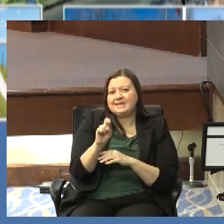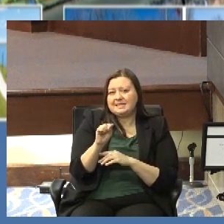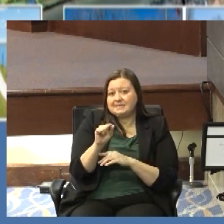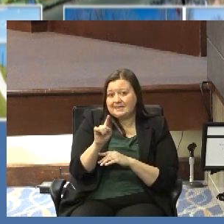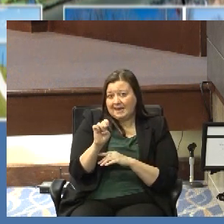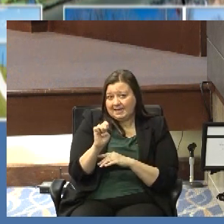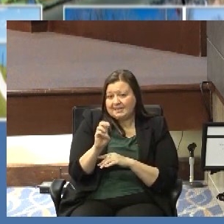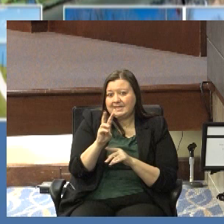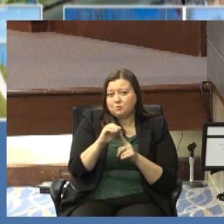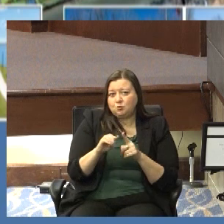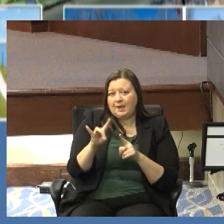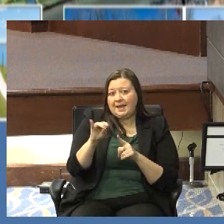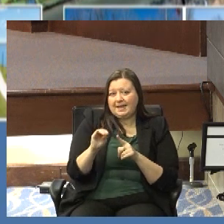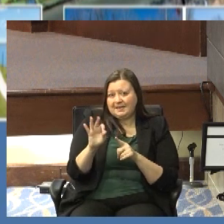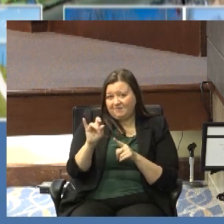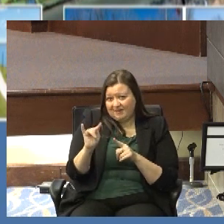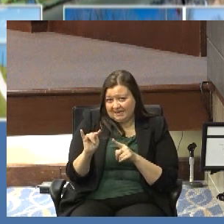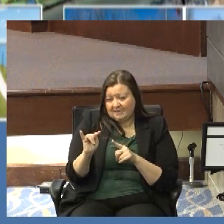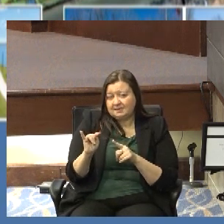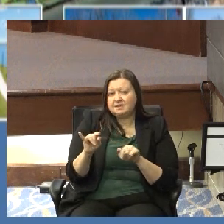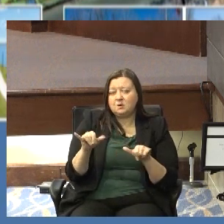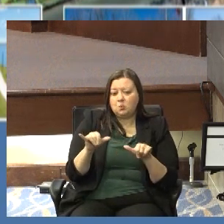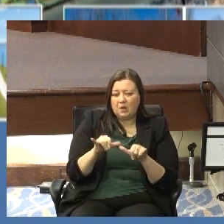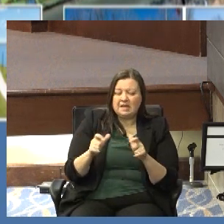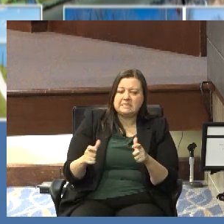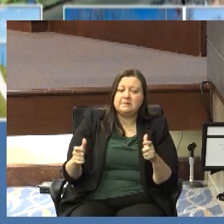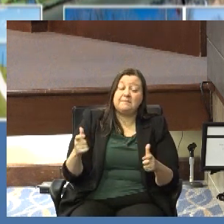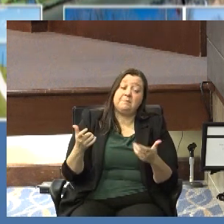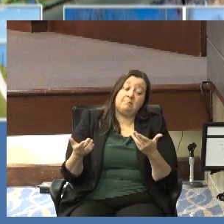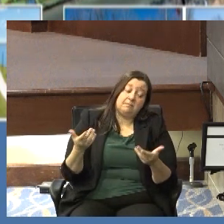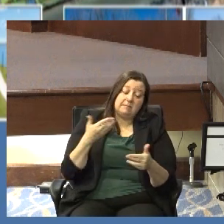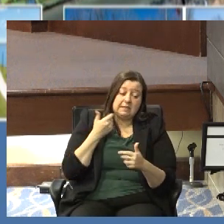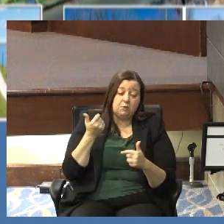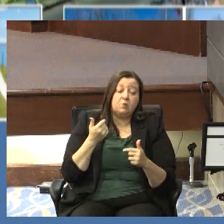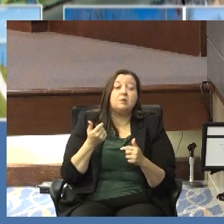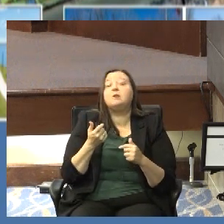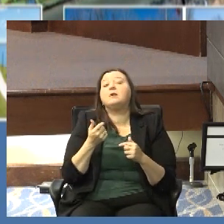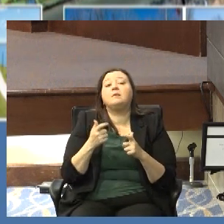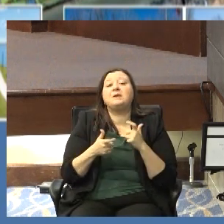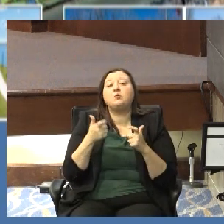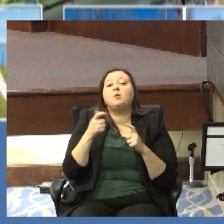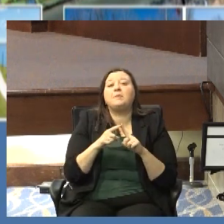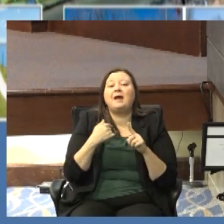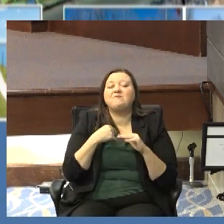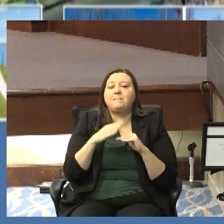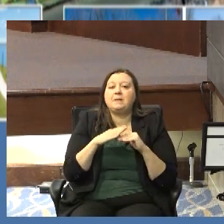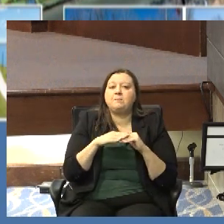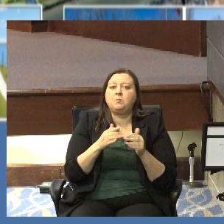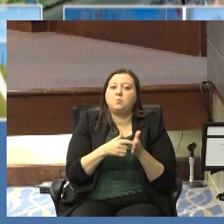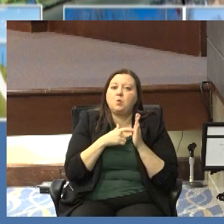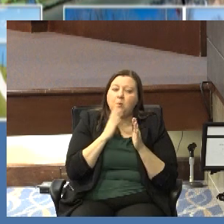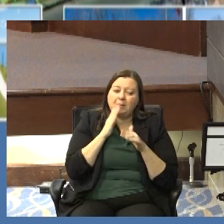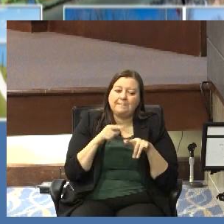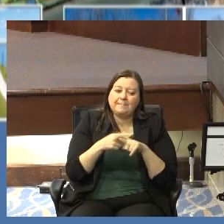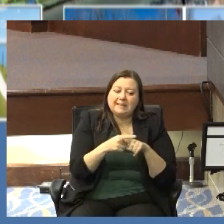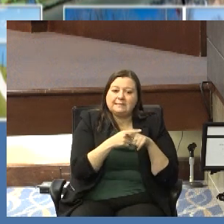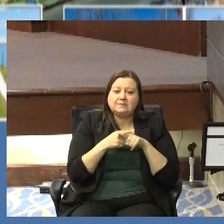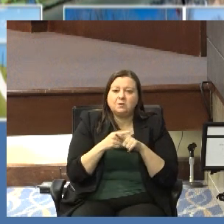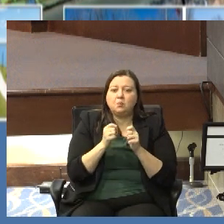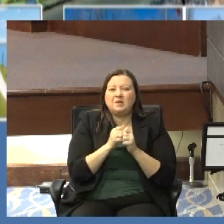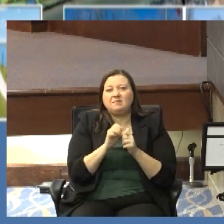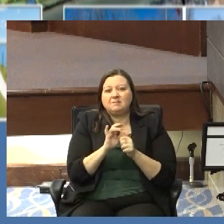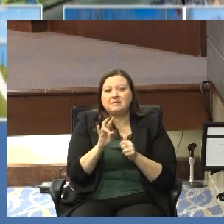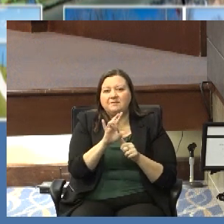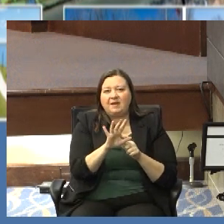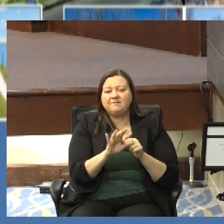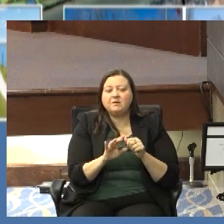are 60 to 80 foot, potentially larger than that. And on those, we put a minimum requirement that will be mixed in with that of 75.